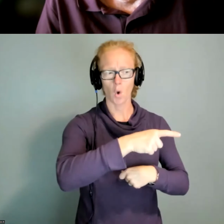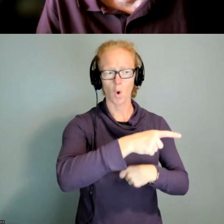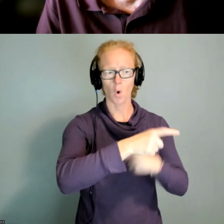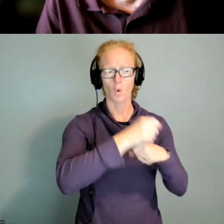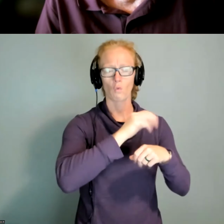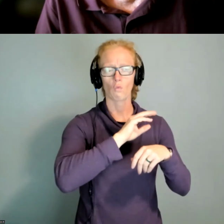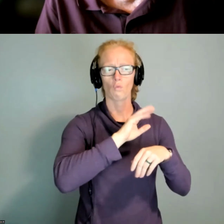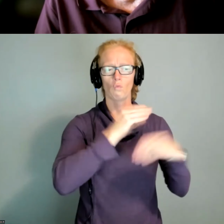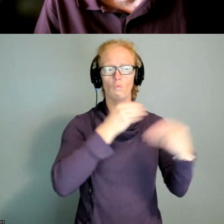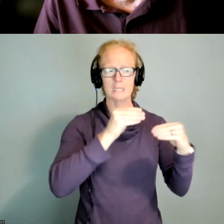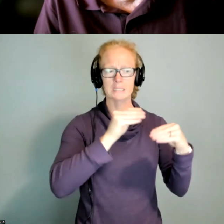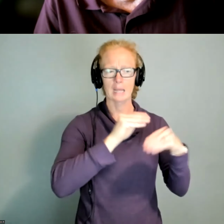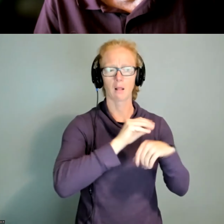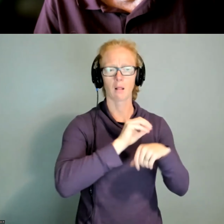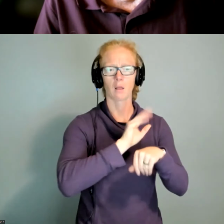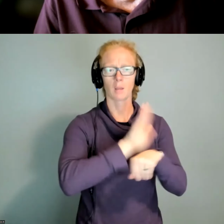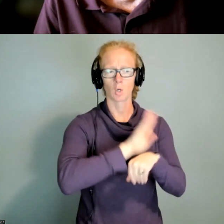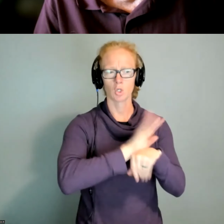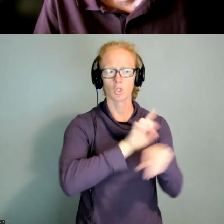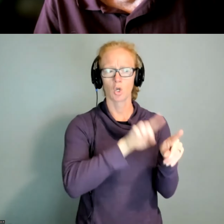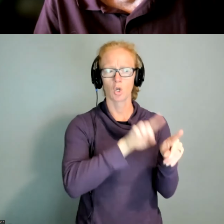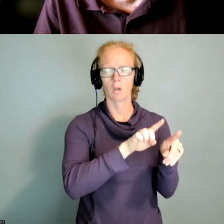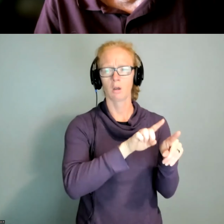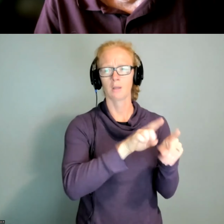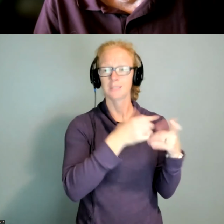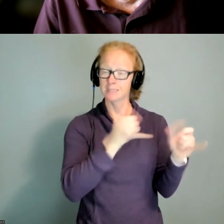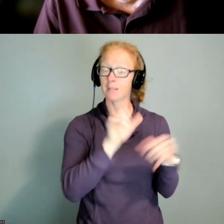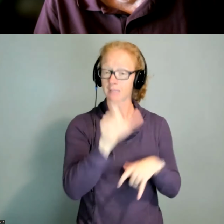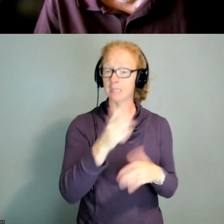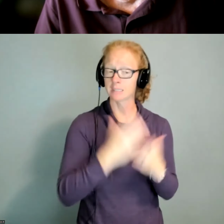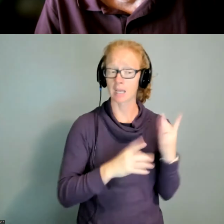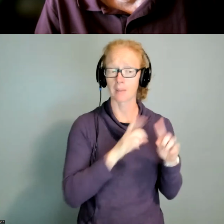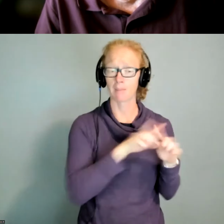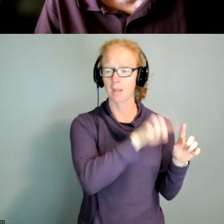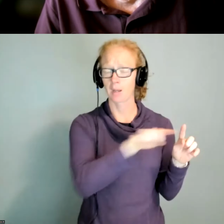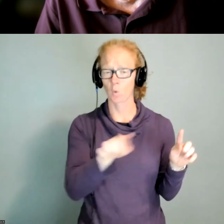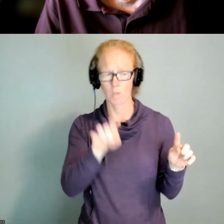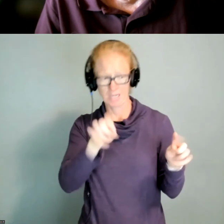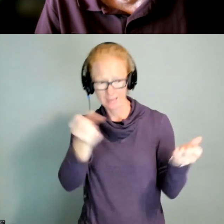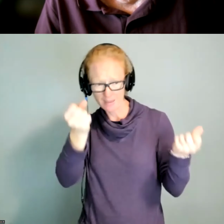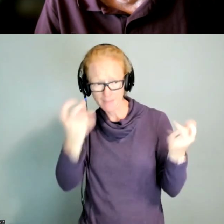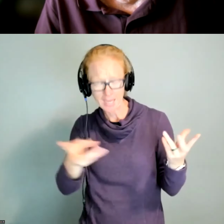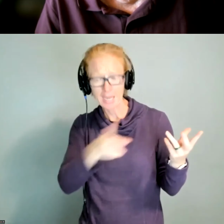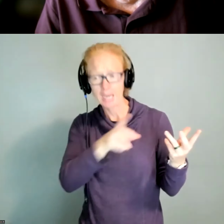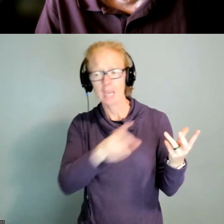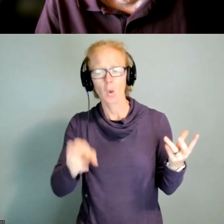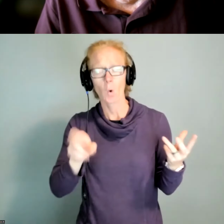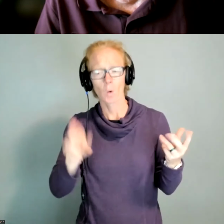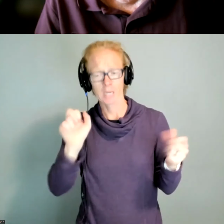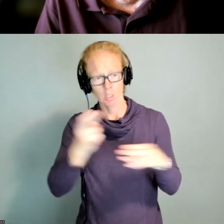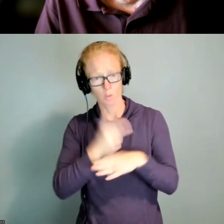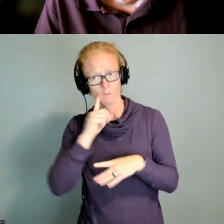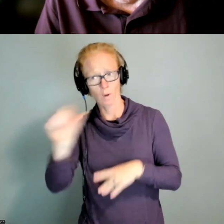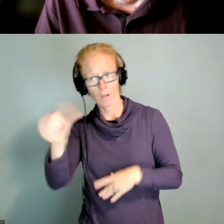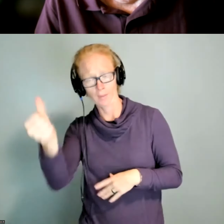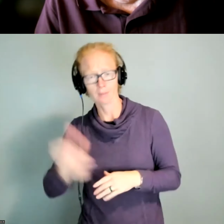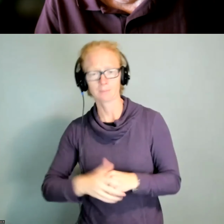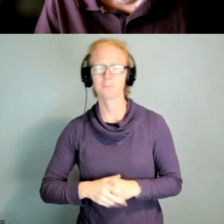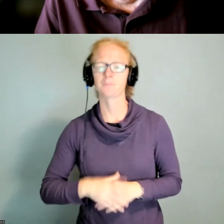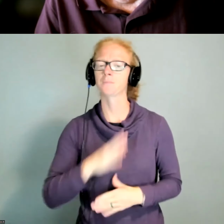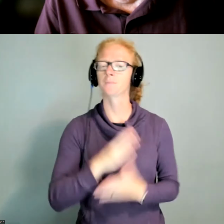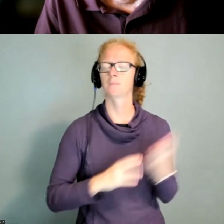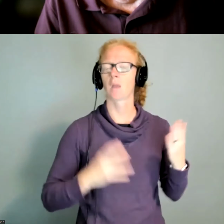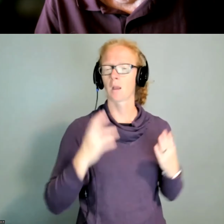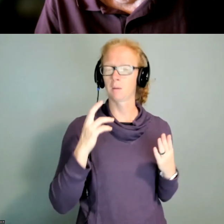is still a needed use in many areas, but do we need that much of it? Are there instances where it